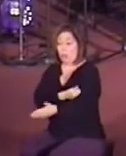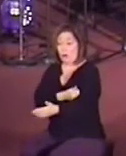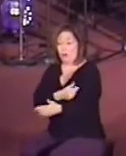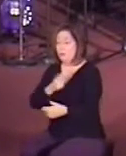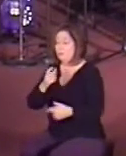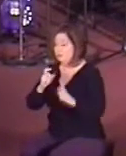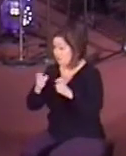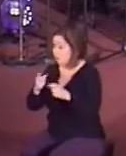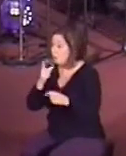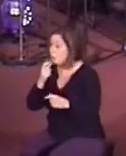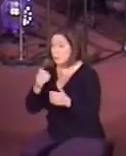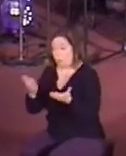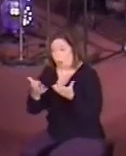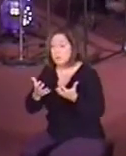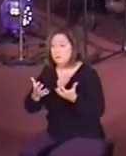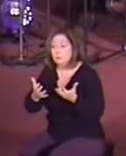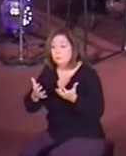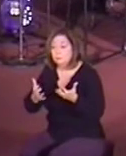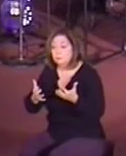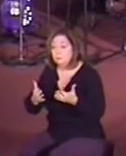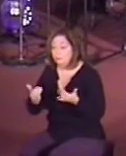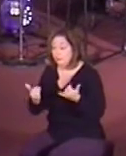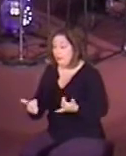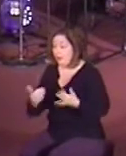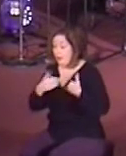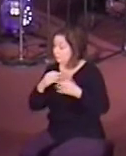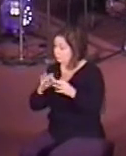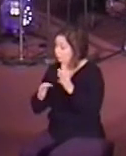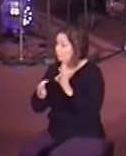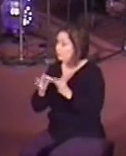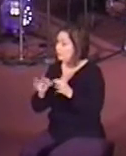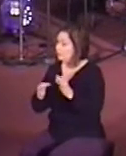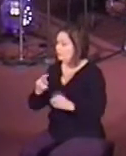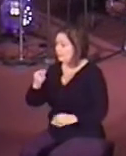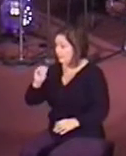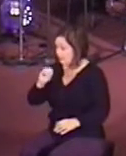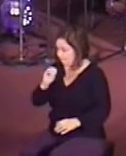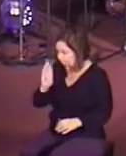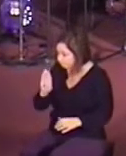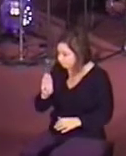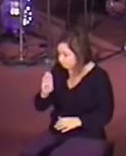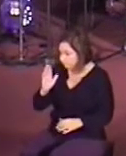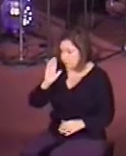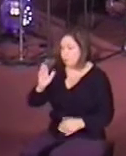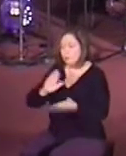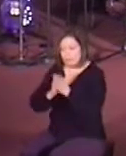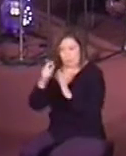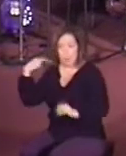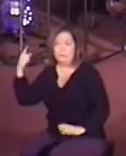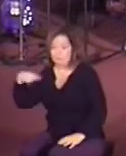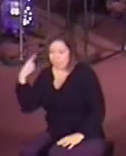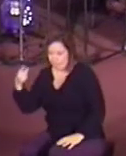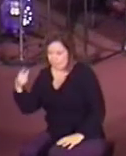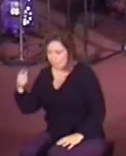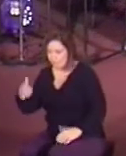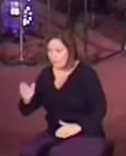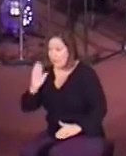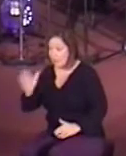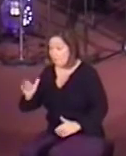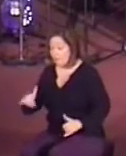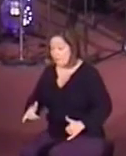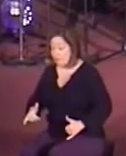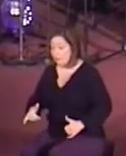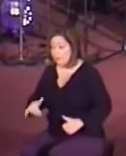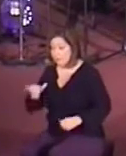he wants. And so here we've got this interpretation. Nebuchadnezzar, you're going to go crazy. And you're going to live like that